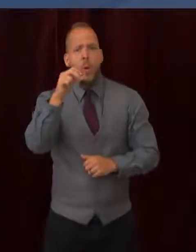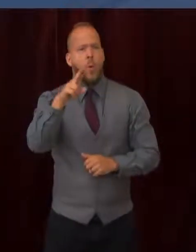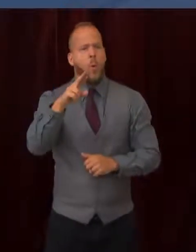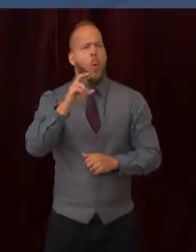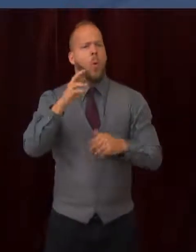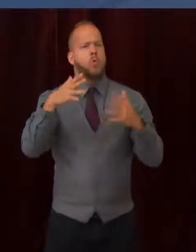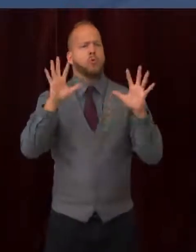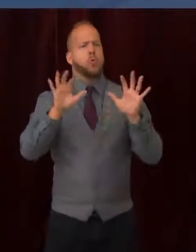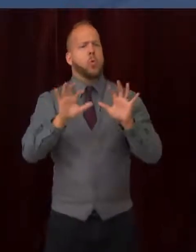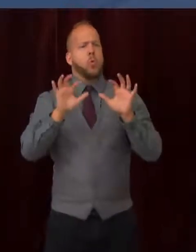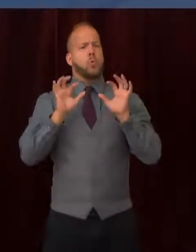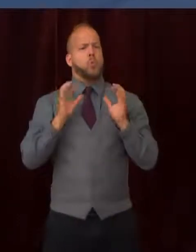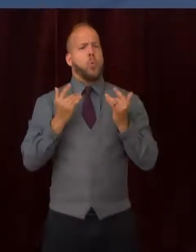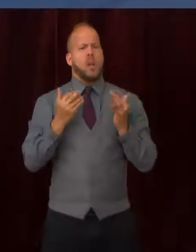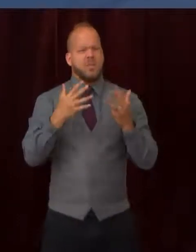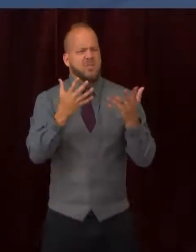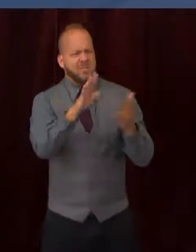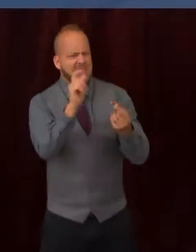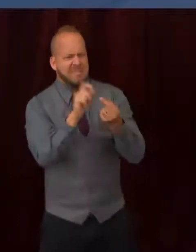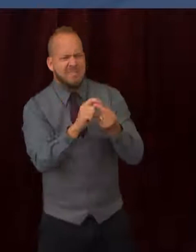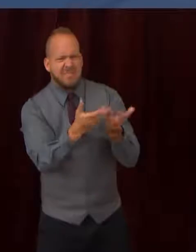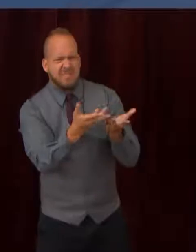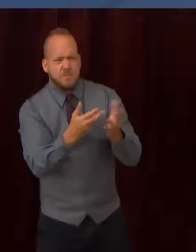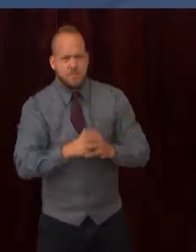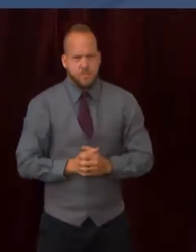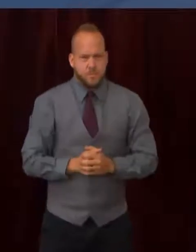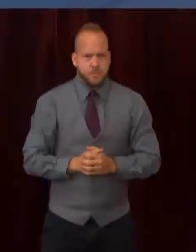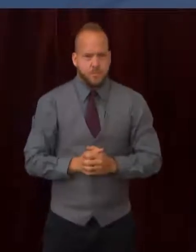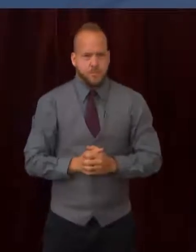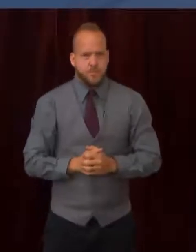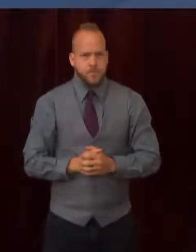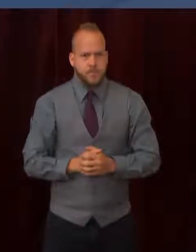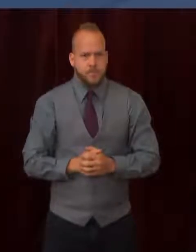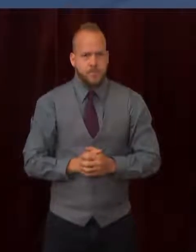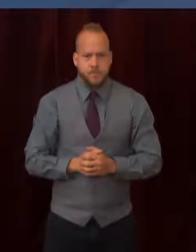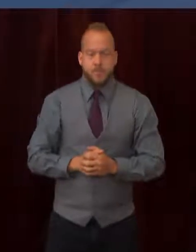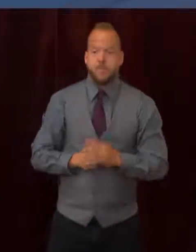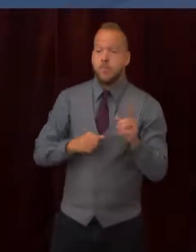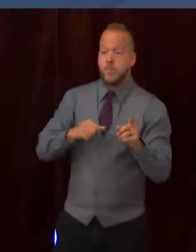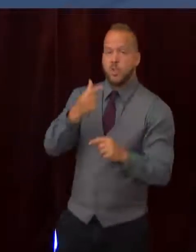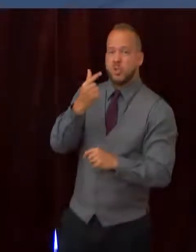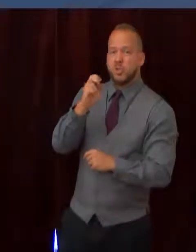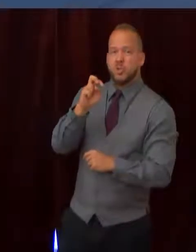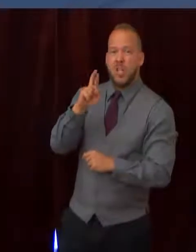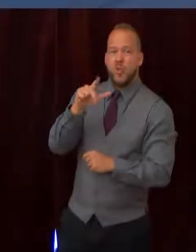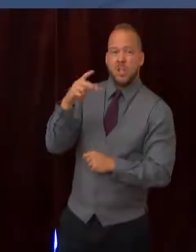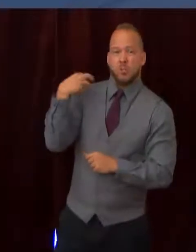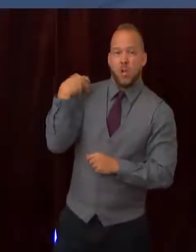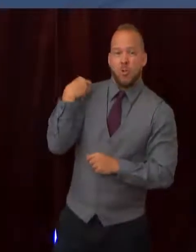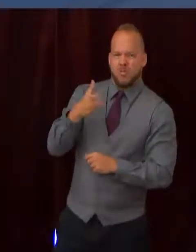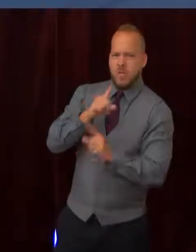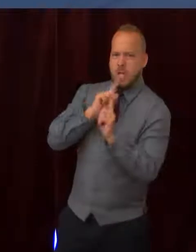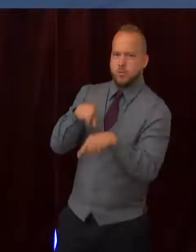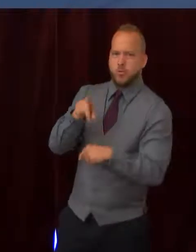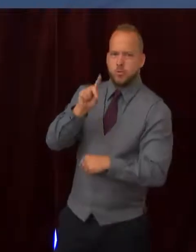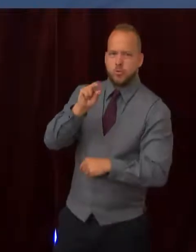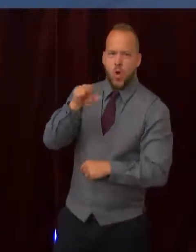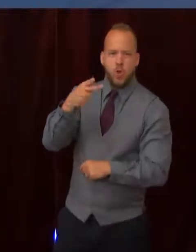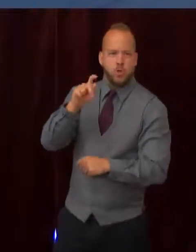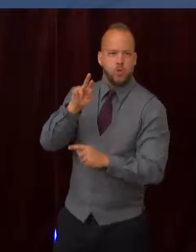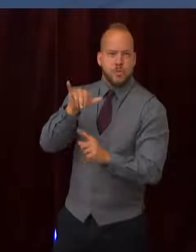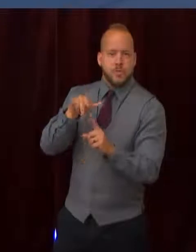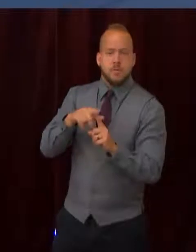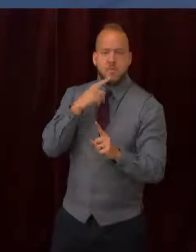that? Sure, I'd be glad to, Governor. We have approximately 300 soldiers and airmen that are